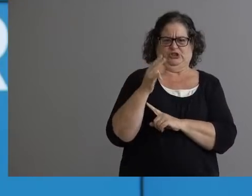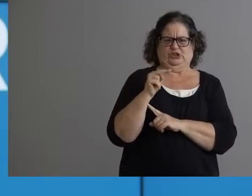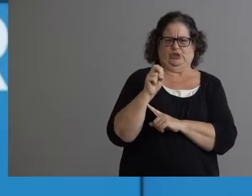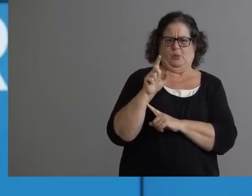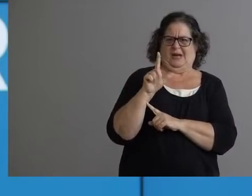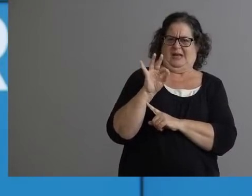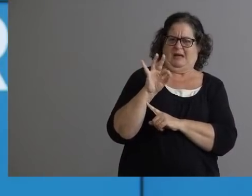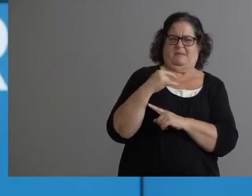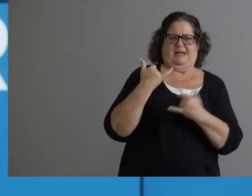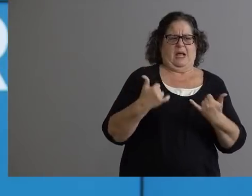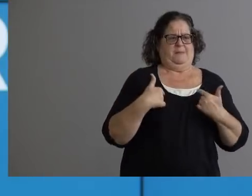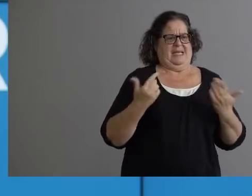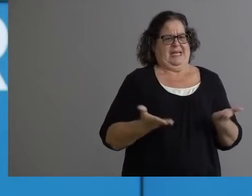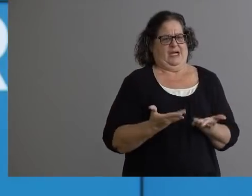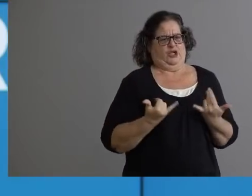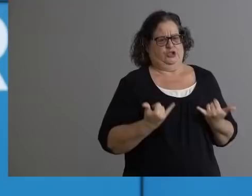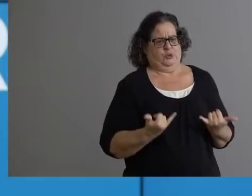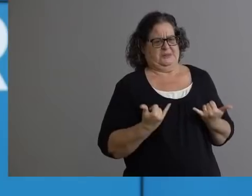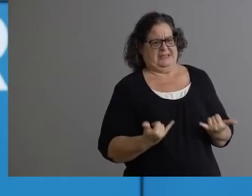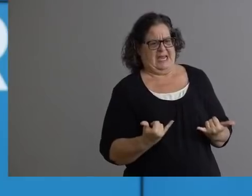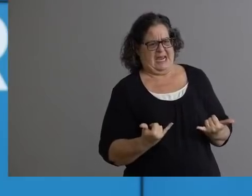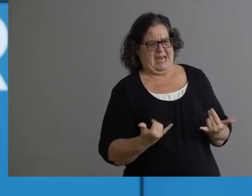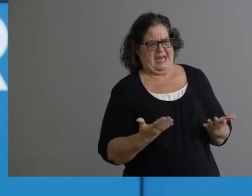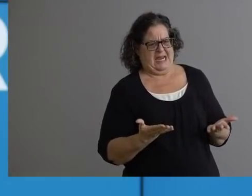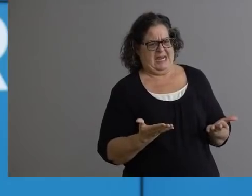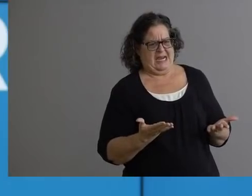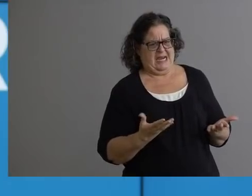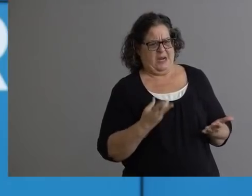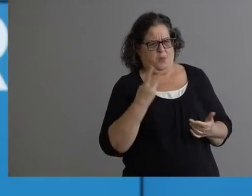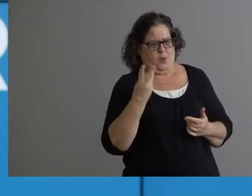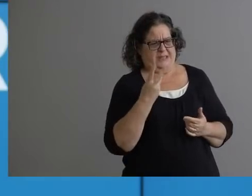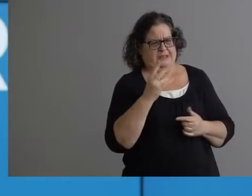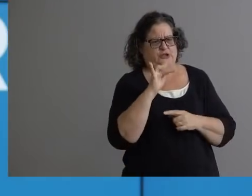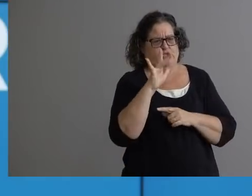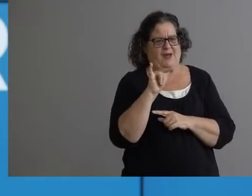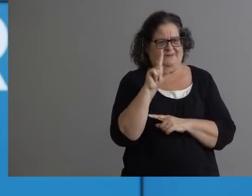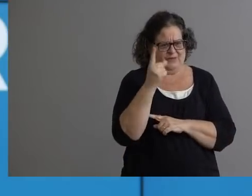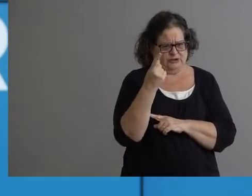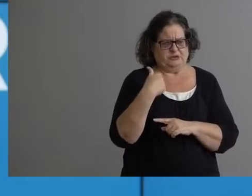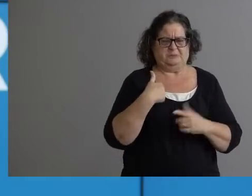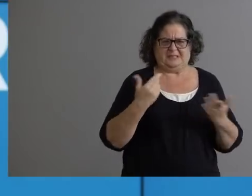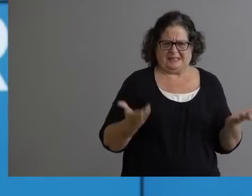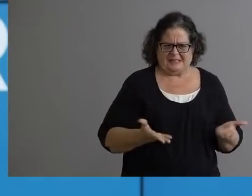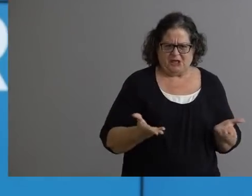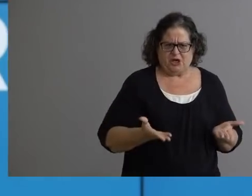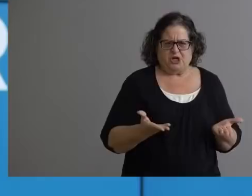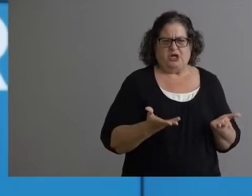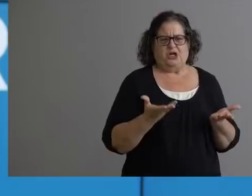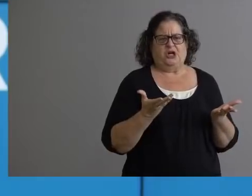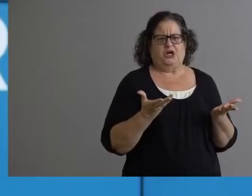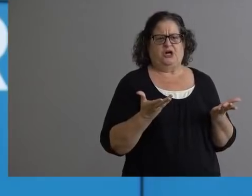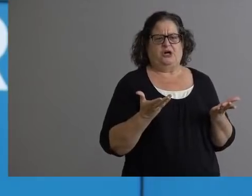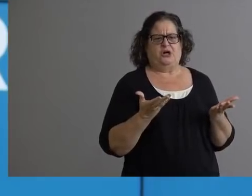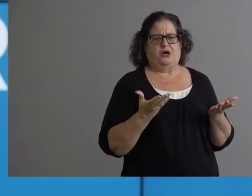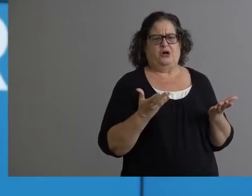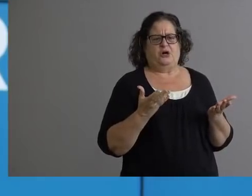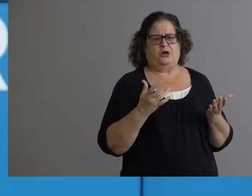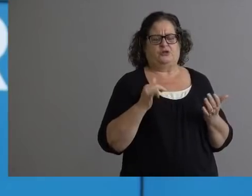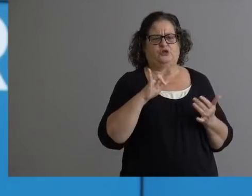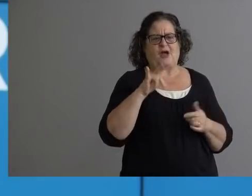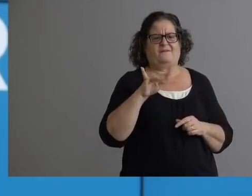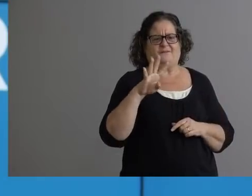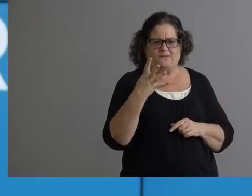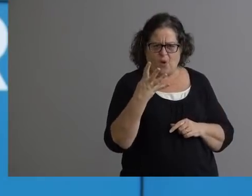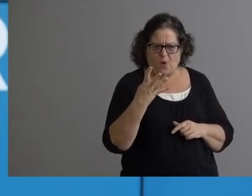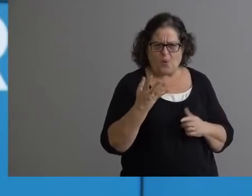you on Wednesday, July 1st, as well, and it has been a holiday weekend, and as we had the announcements